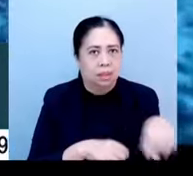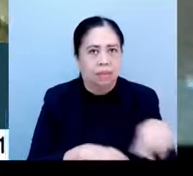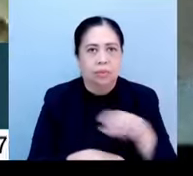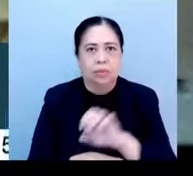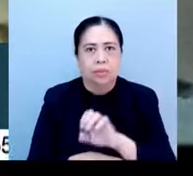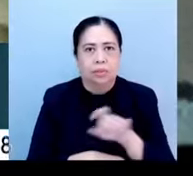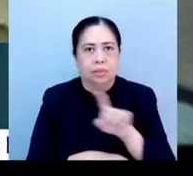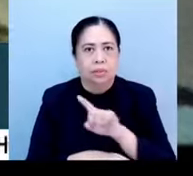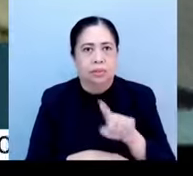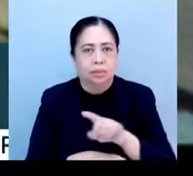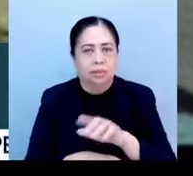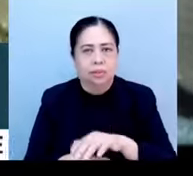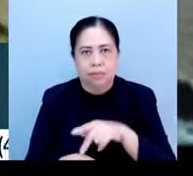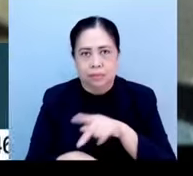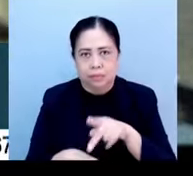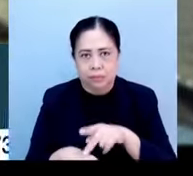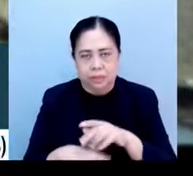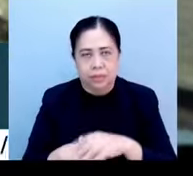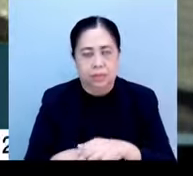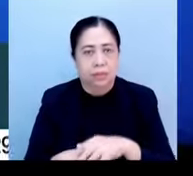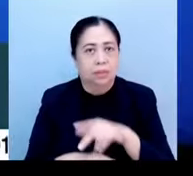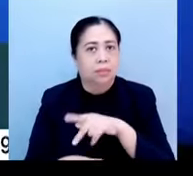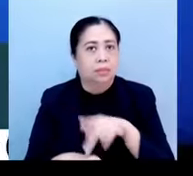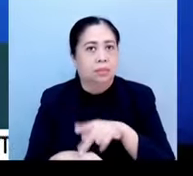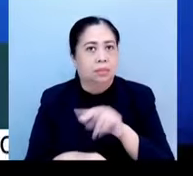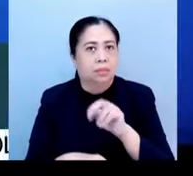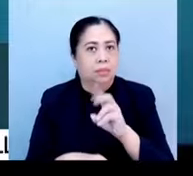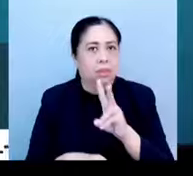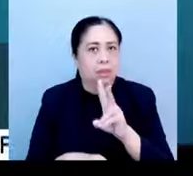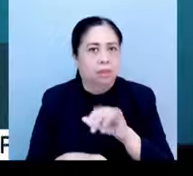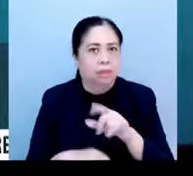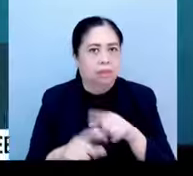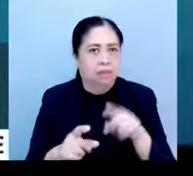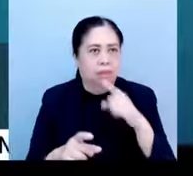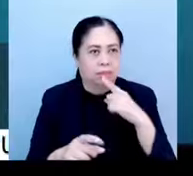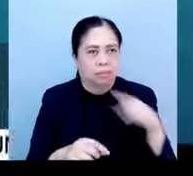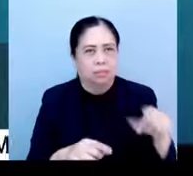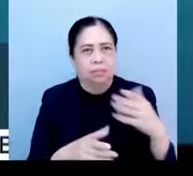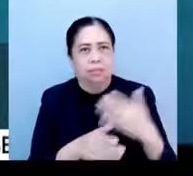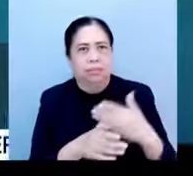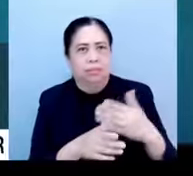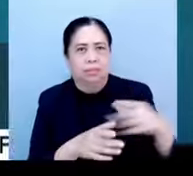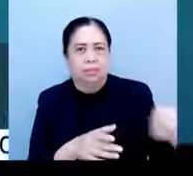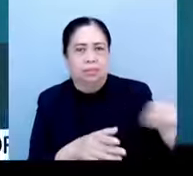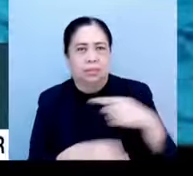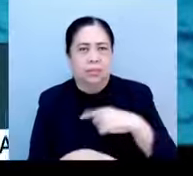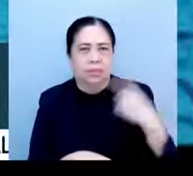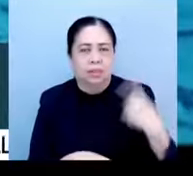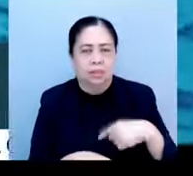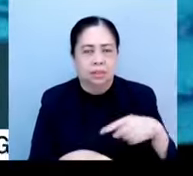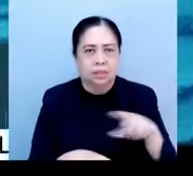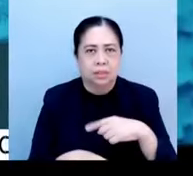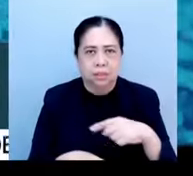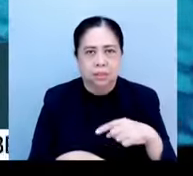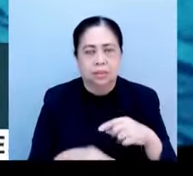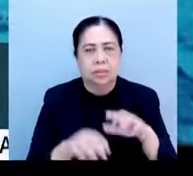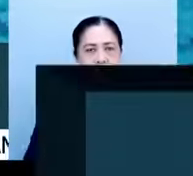economic zone. The Philippine Navy downplaying the latest intrusion of Chinese ships on Philippine waters.